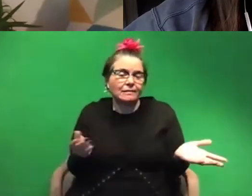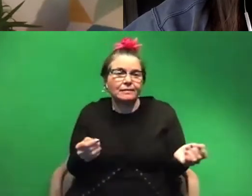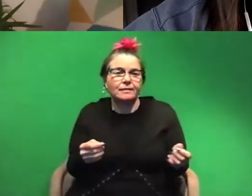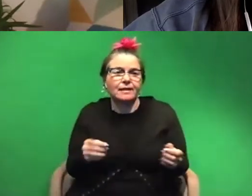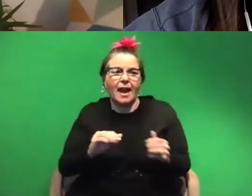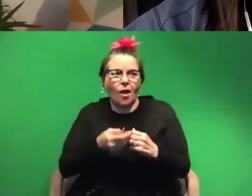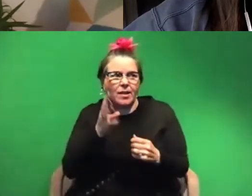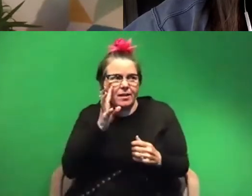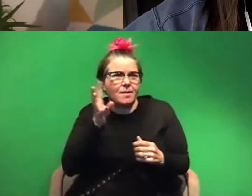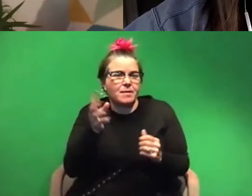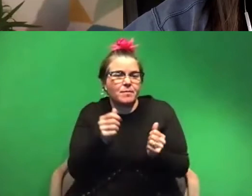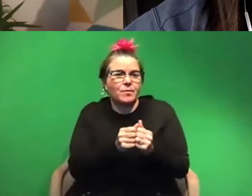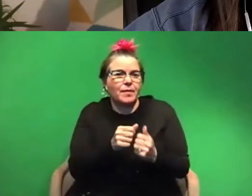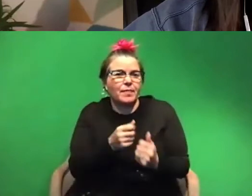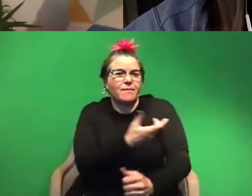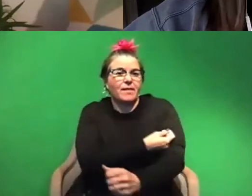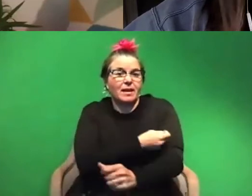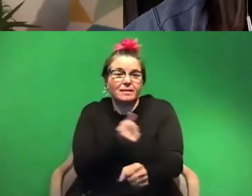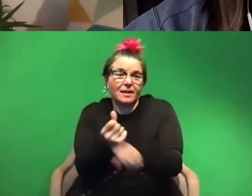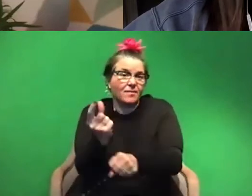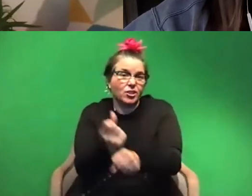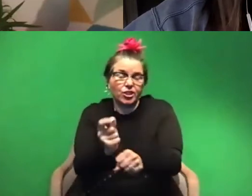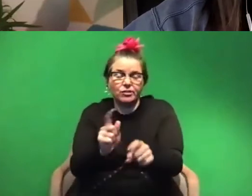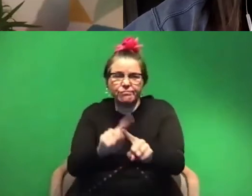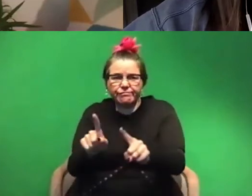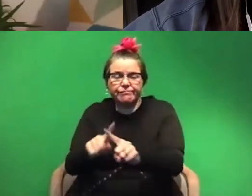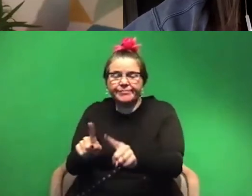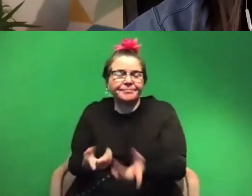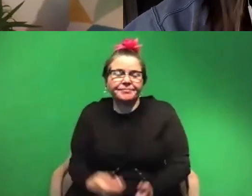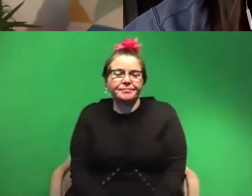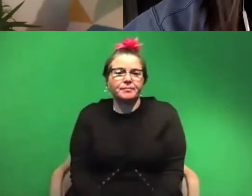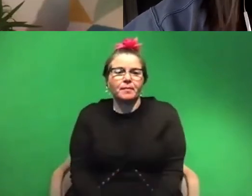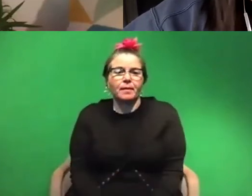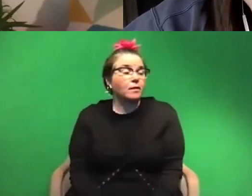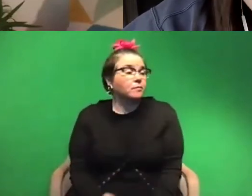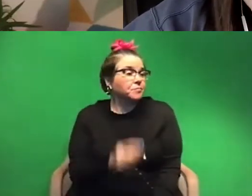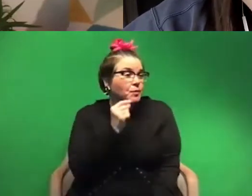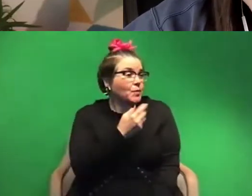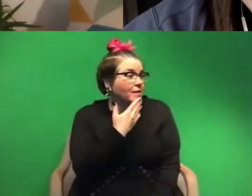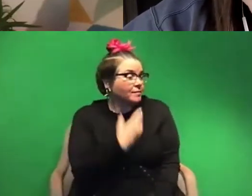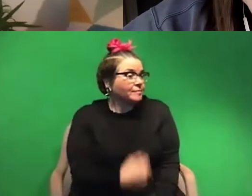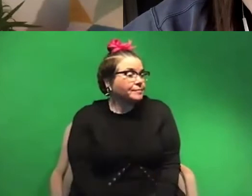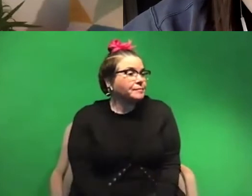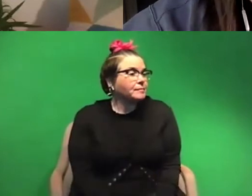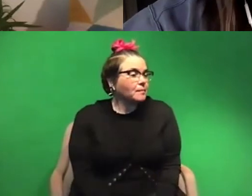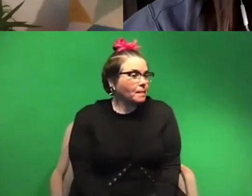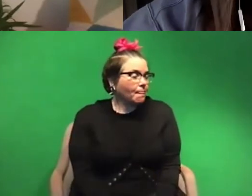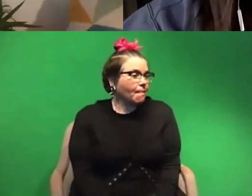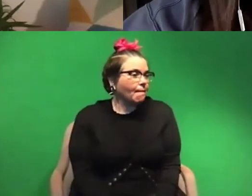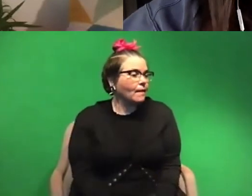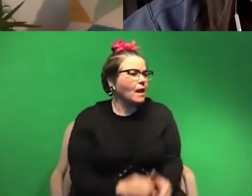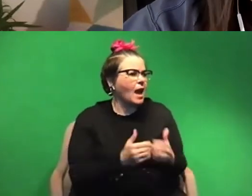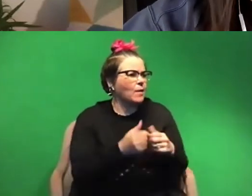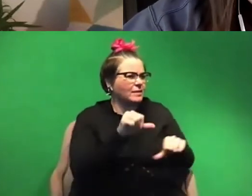the vaccine every year. Yeah. Cool, thanks. So how does a